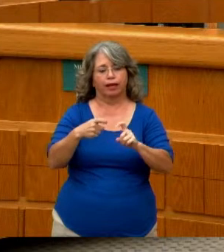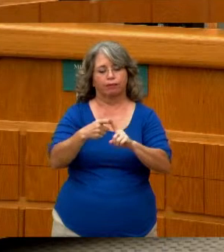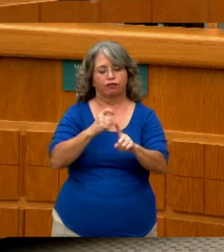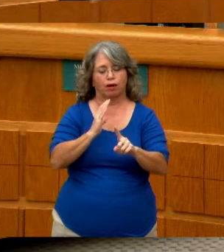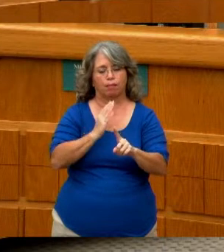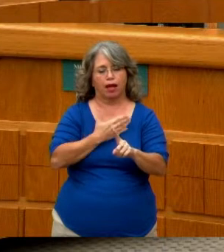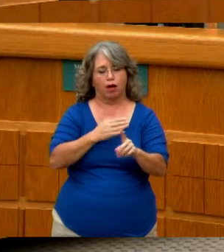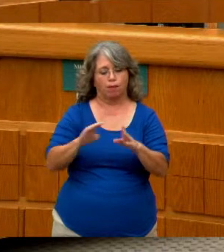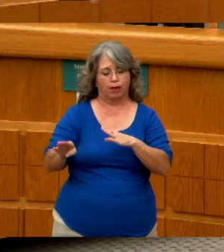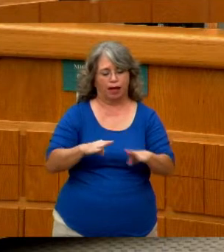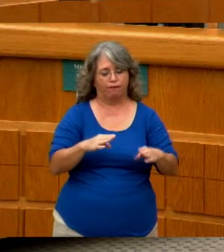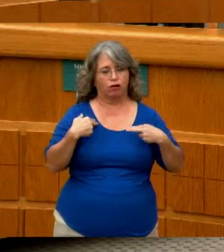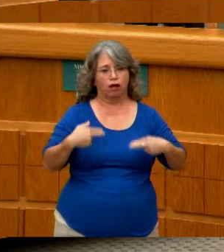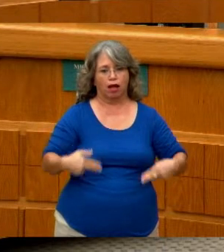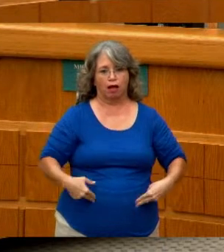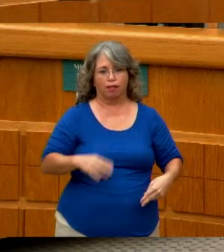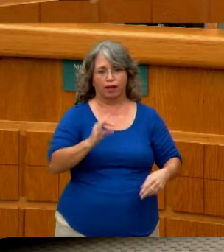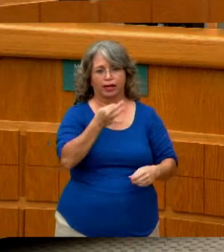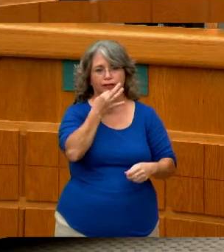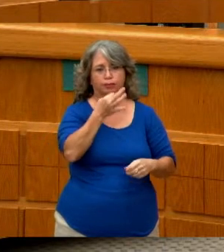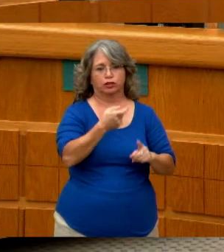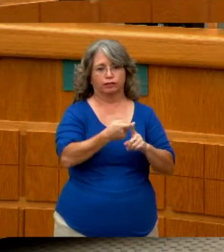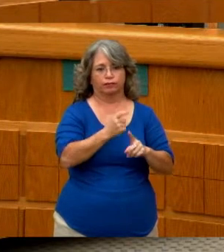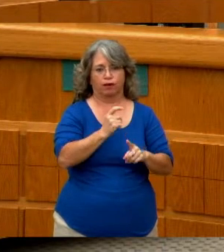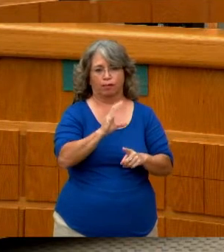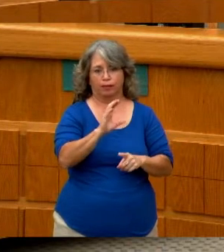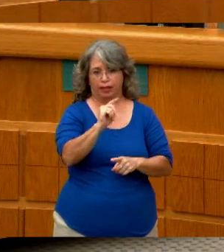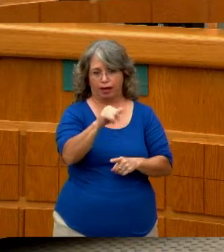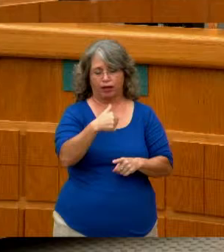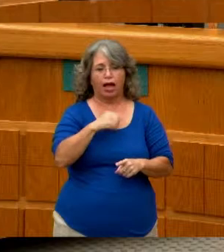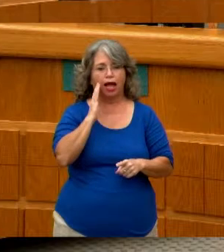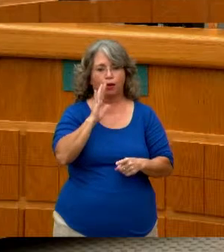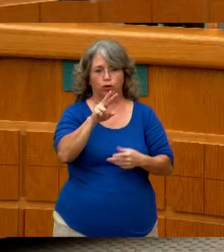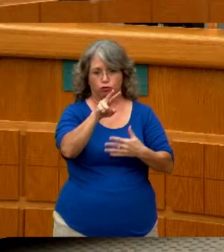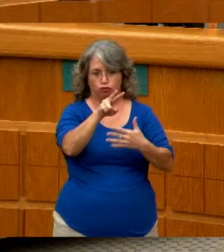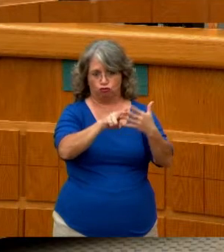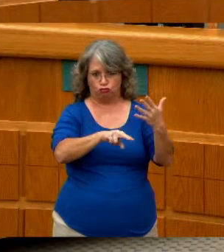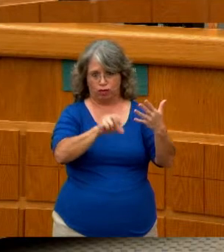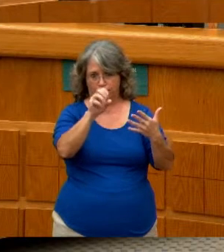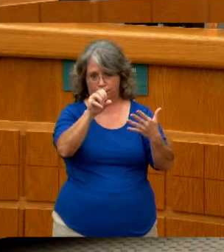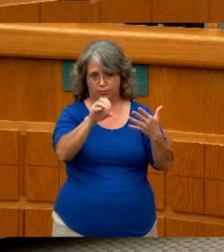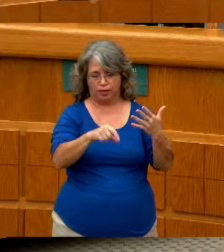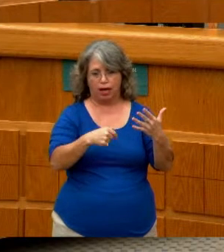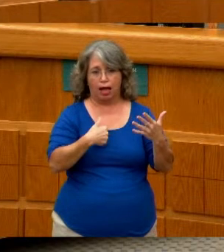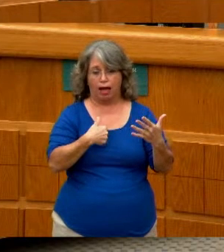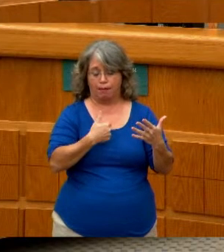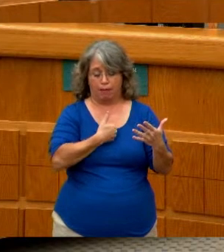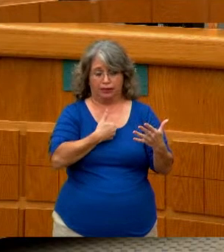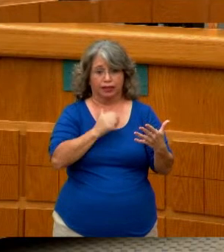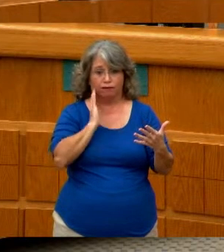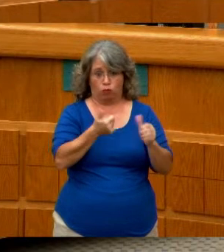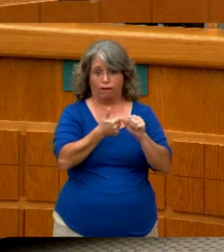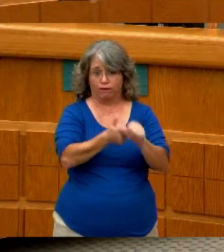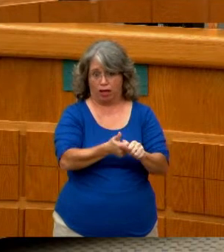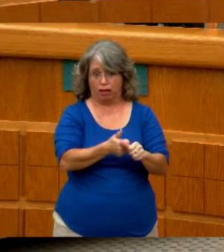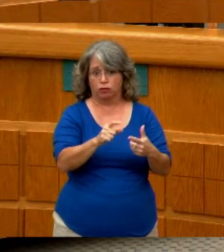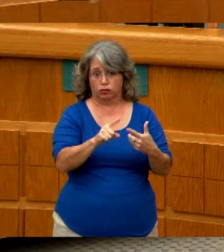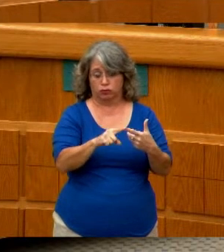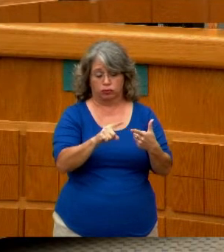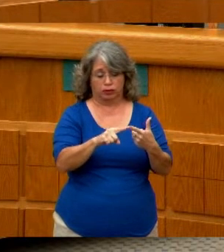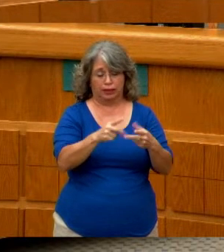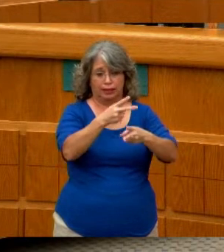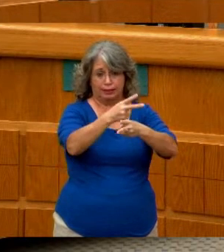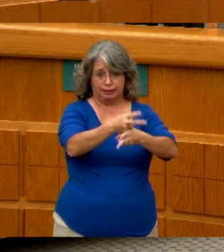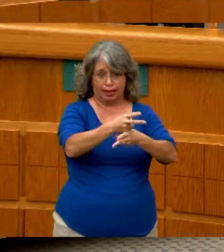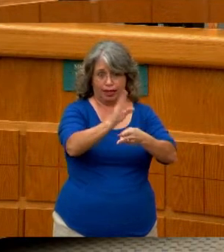from our behavioral health experts at the county, and I will read them to you. And I'm personally looking to